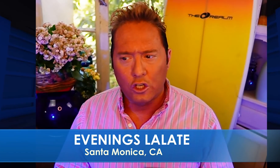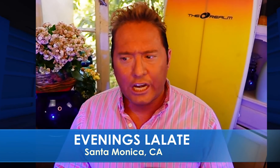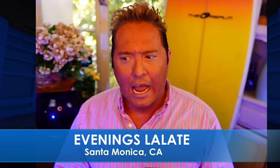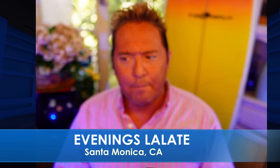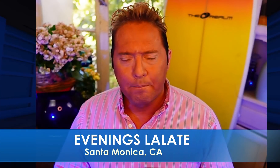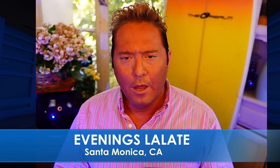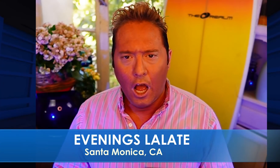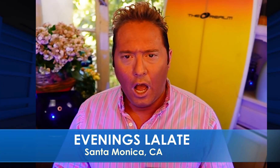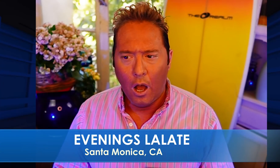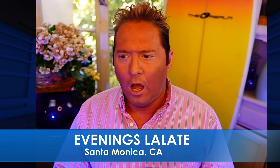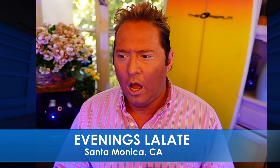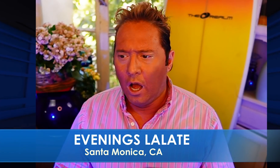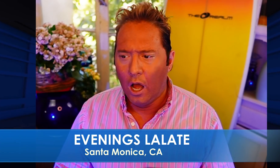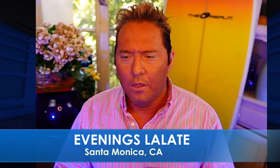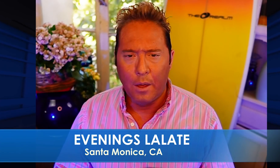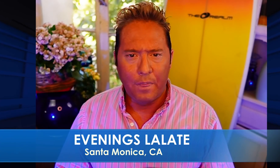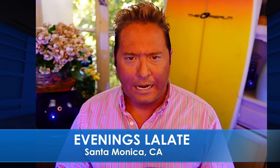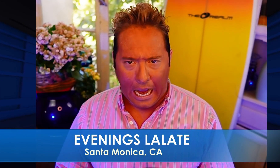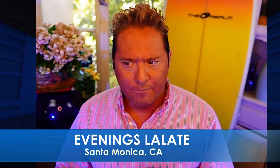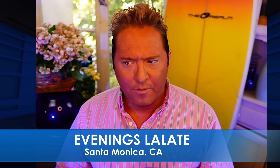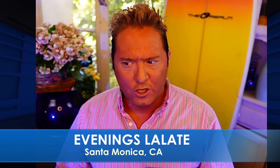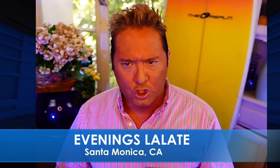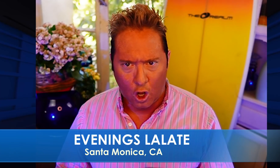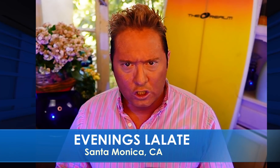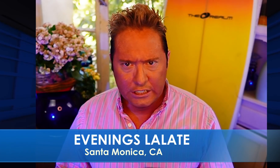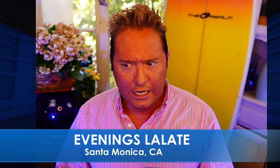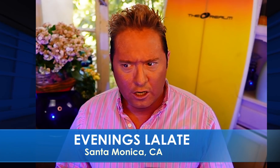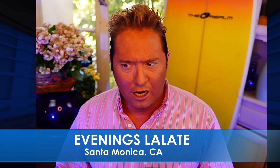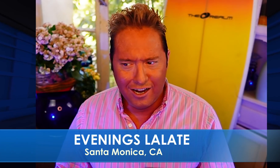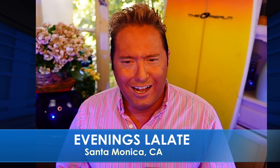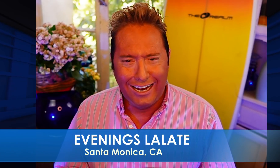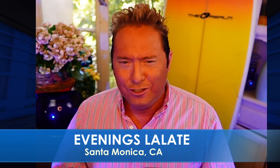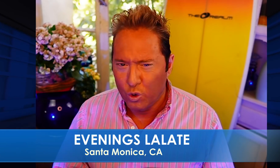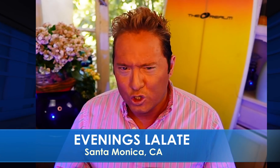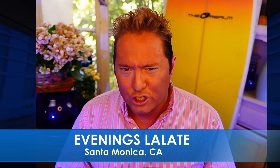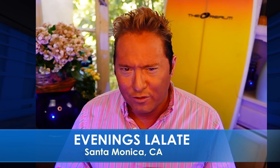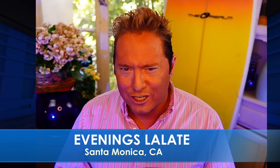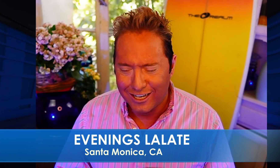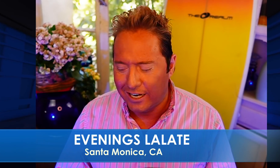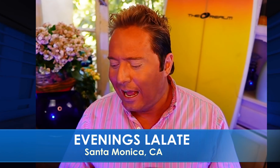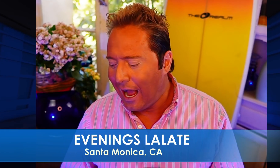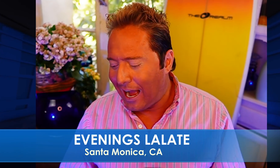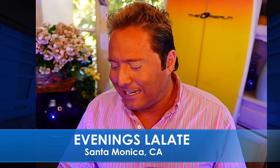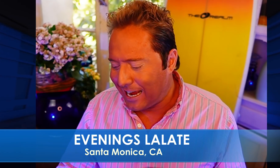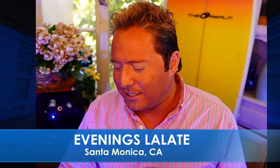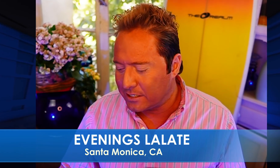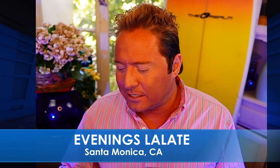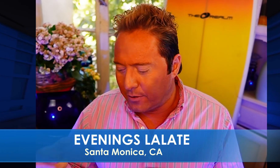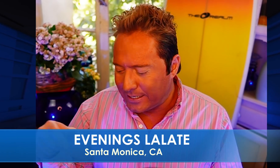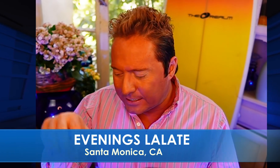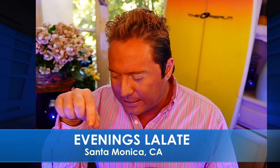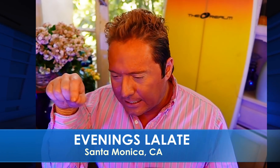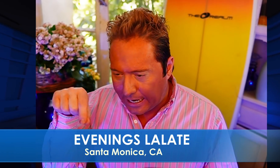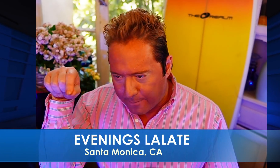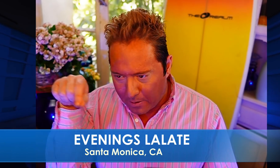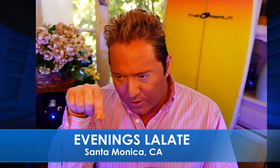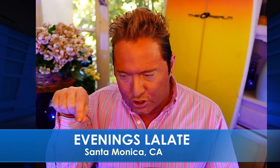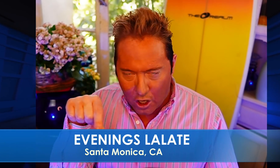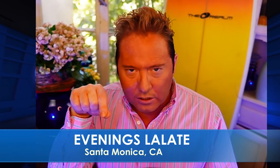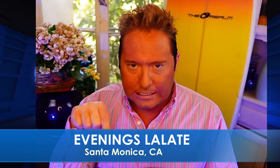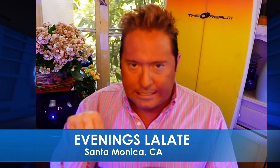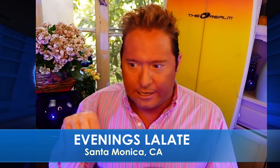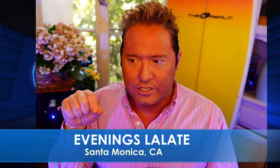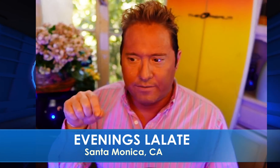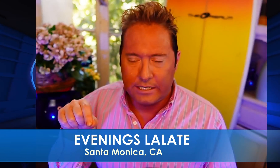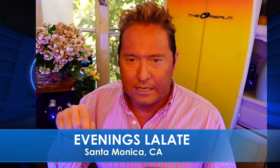want a SALT cap. They want the cap from the SALT container. I don't understand this, LA. It's the cap